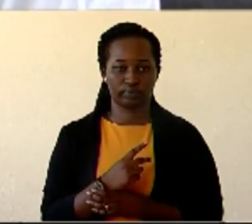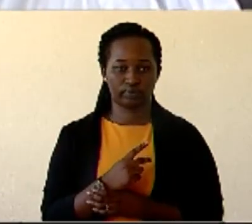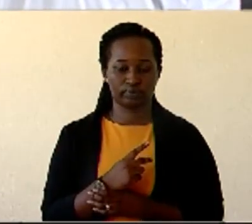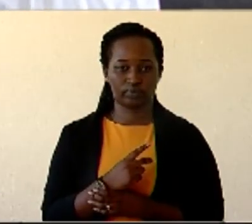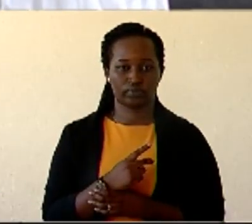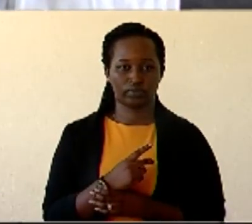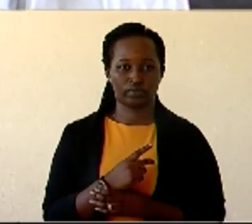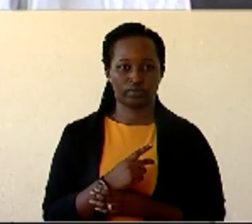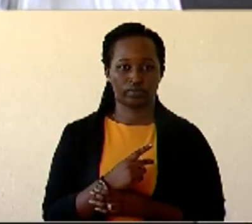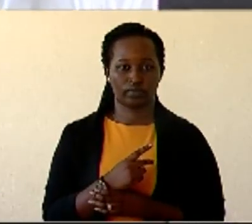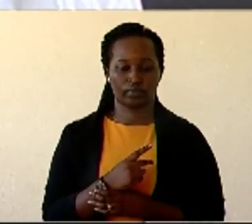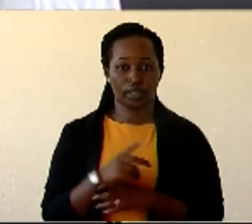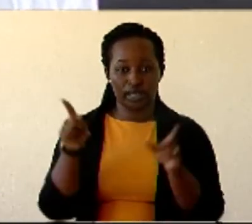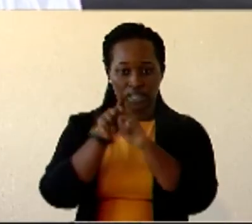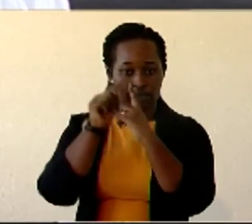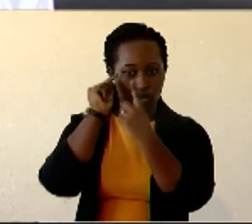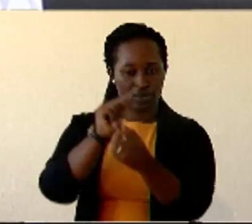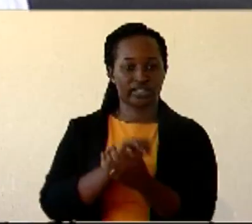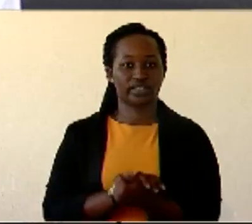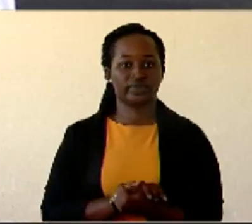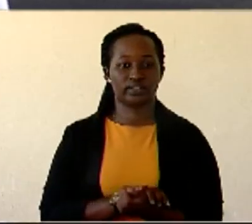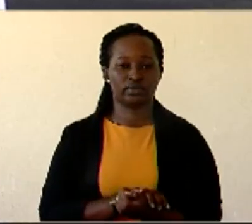Maximizing sale as an objective,